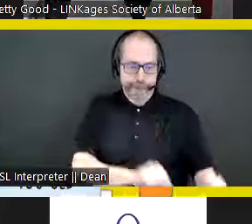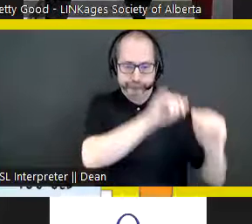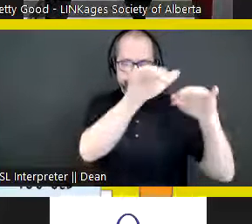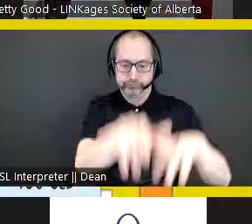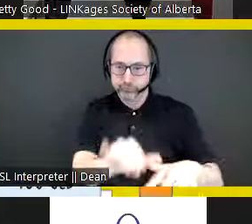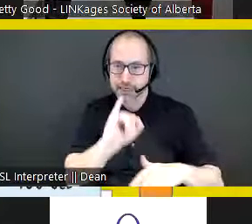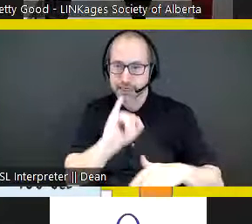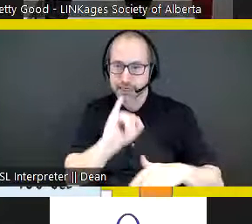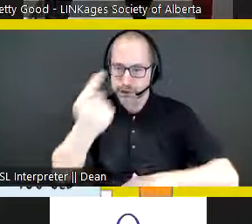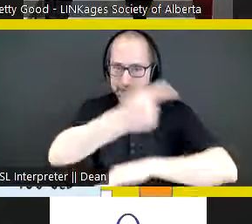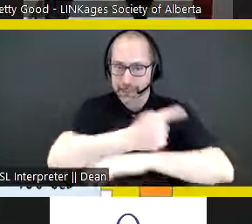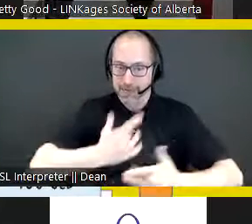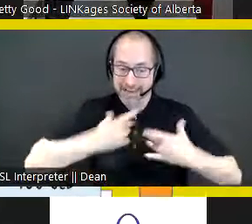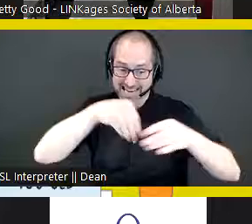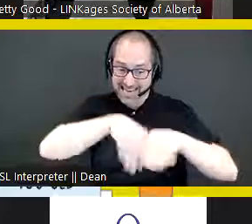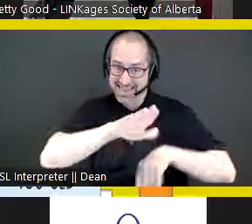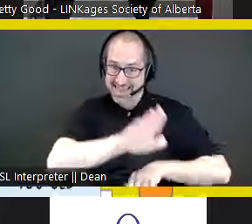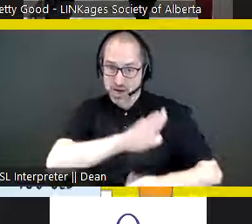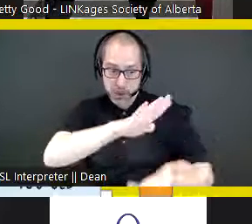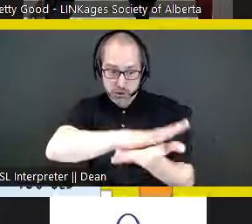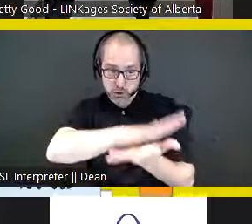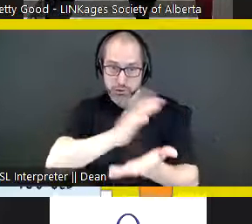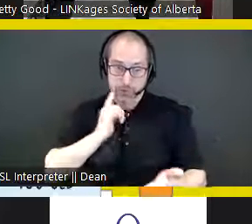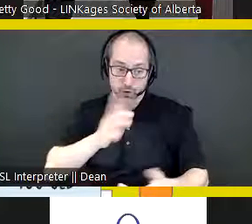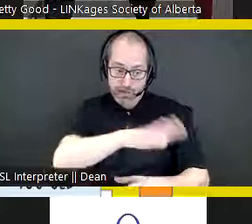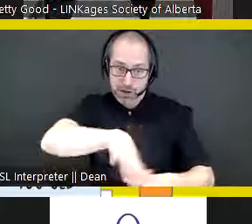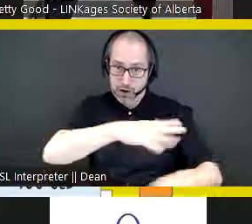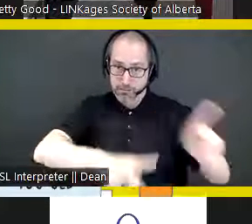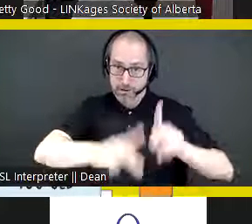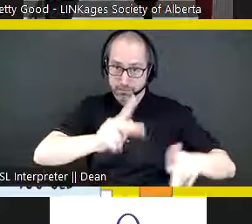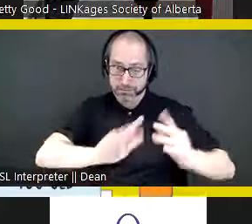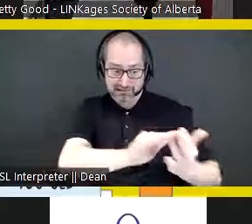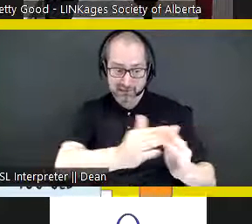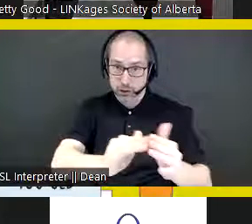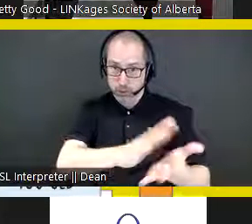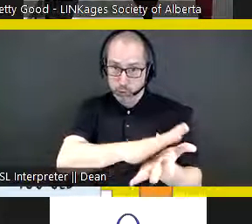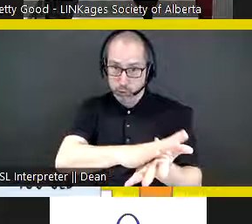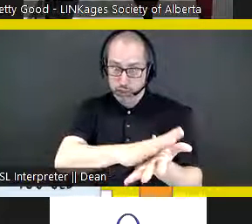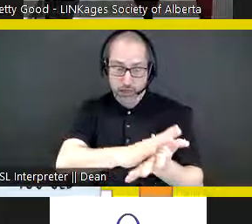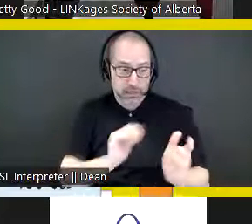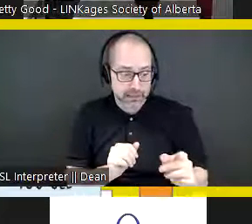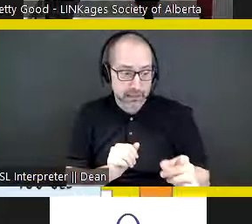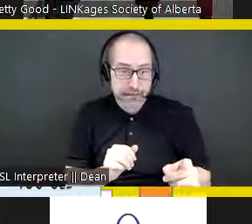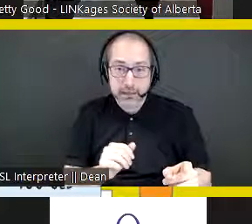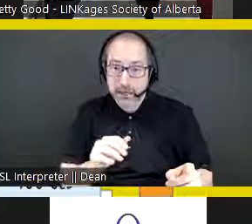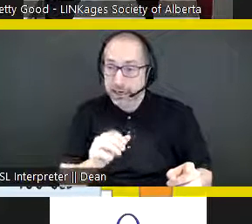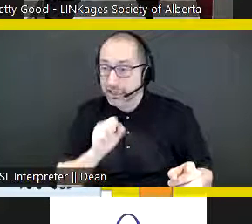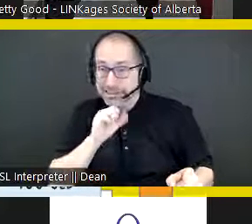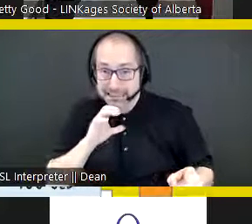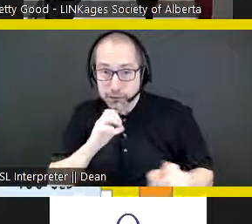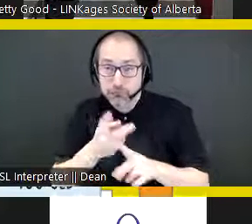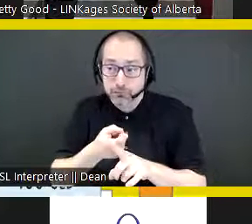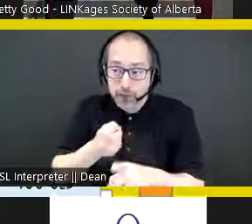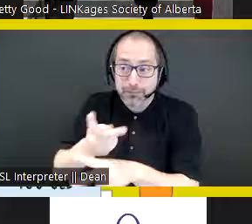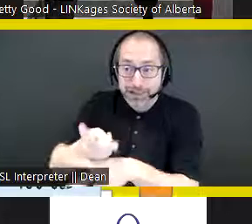Day event at their school for their community, for their school community, as well as the seniors from the care center that